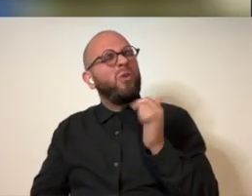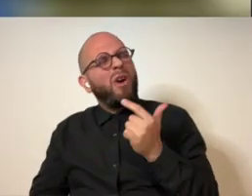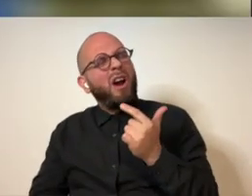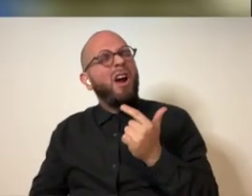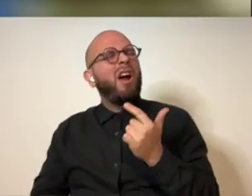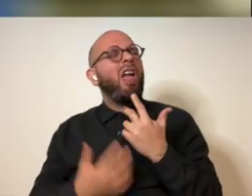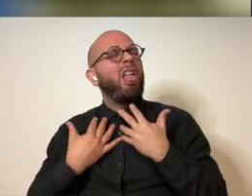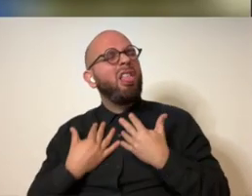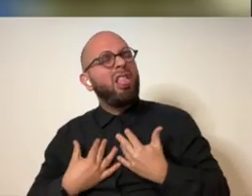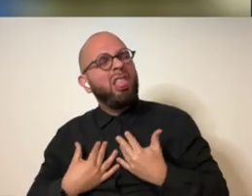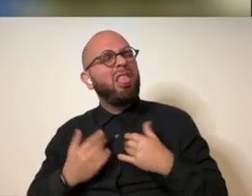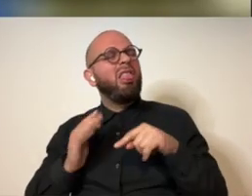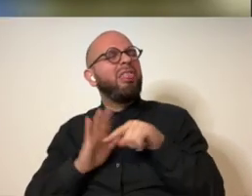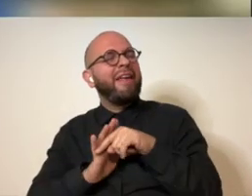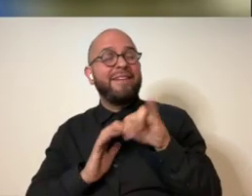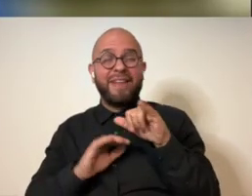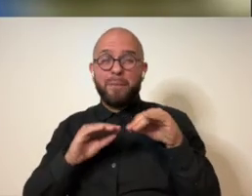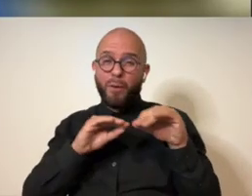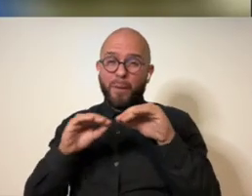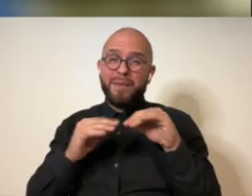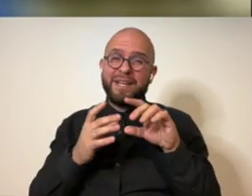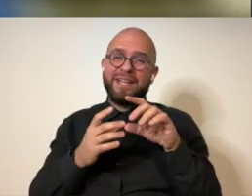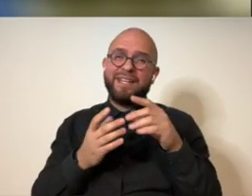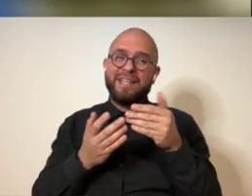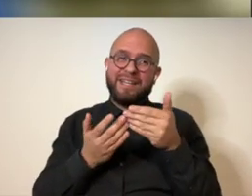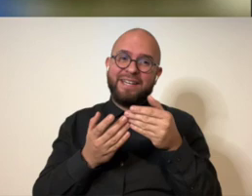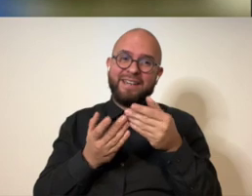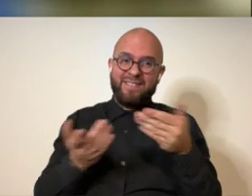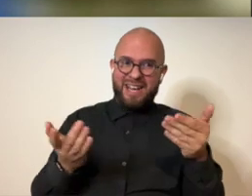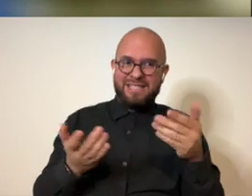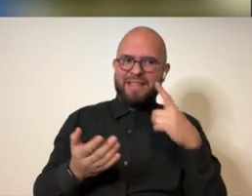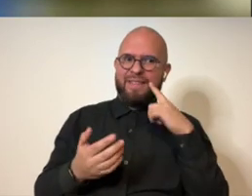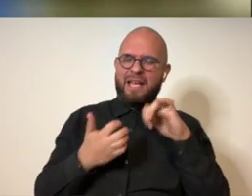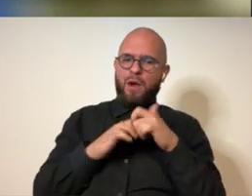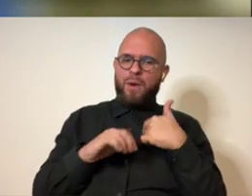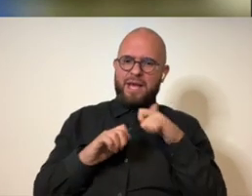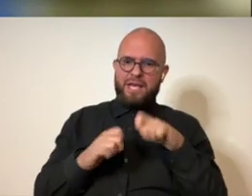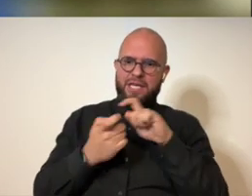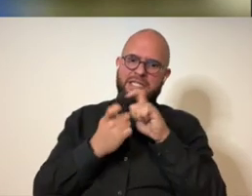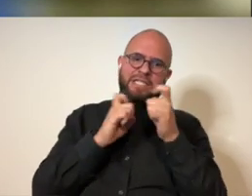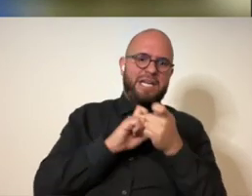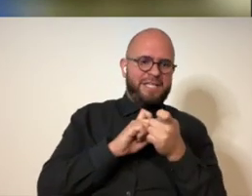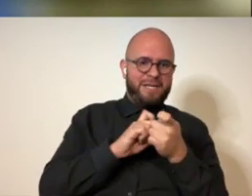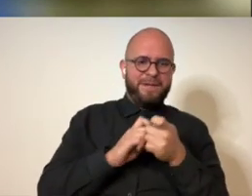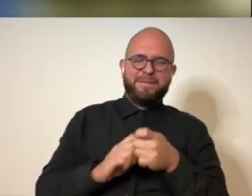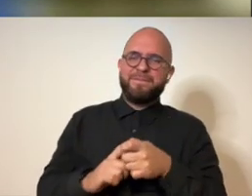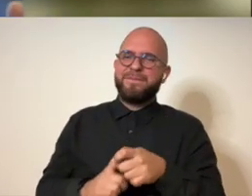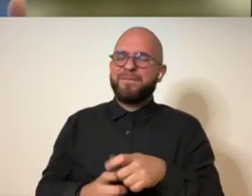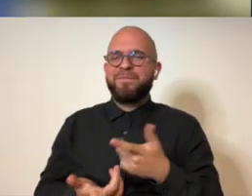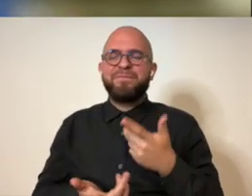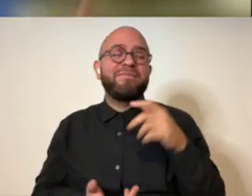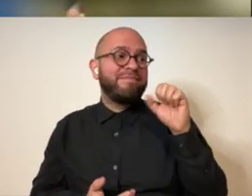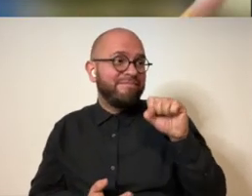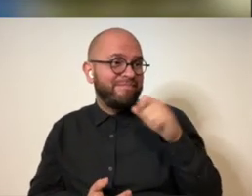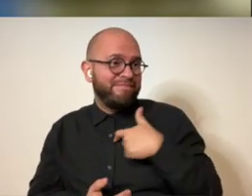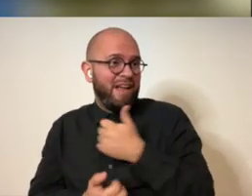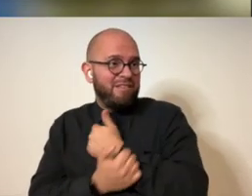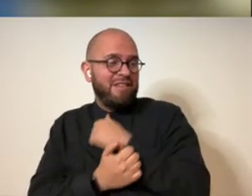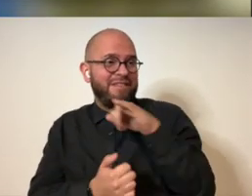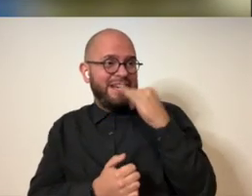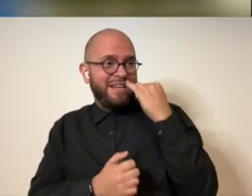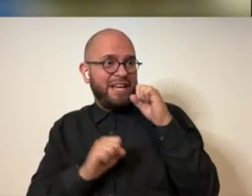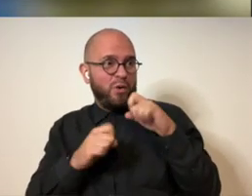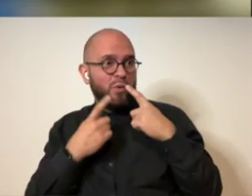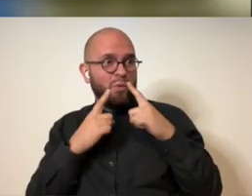and reframing, you know, the things that people consider to be a drag, like mobility devices, and how those can be